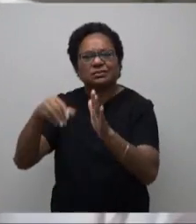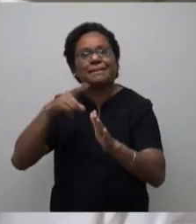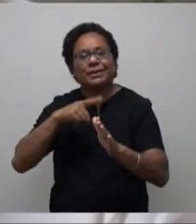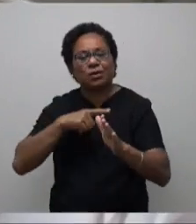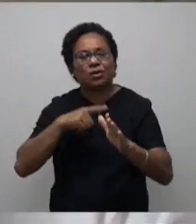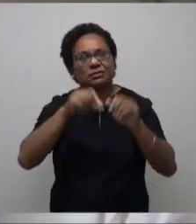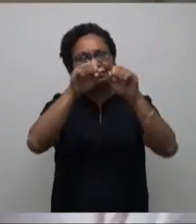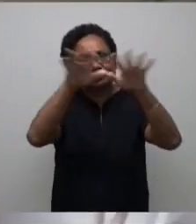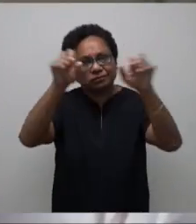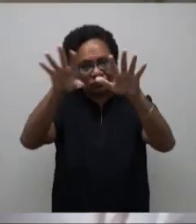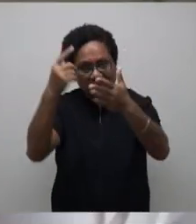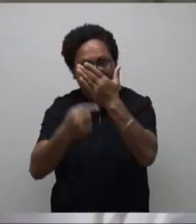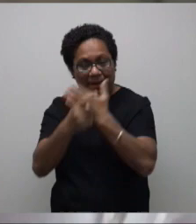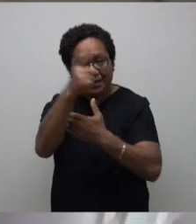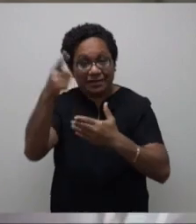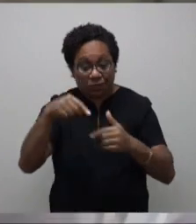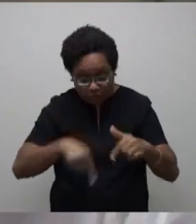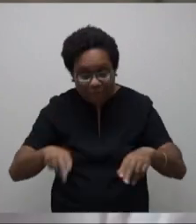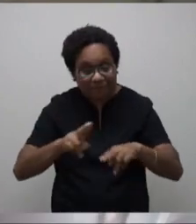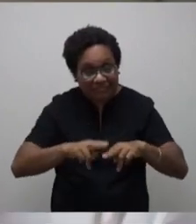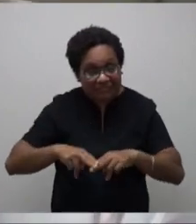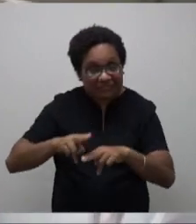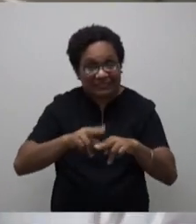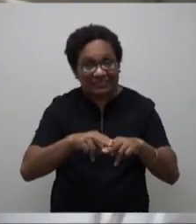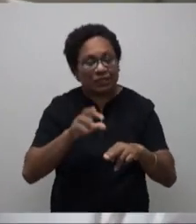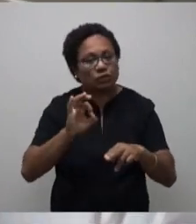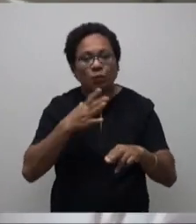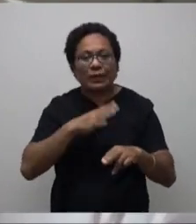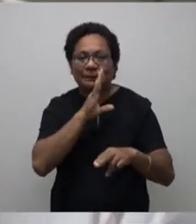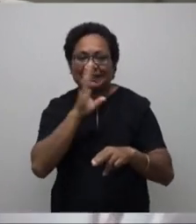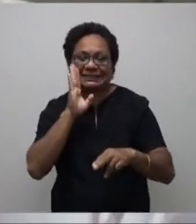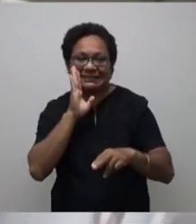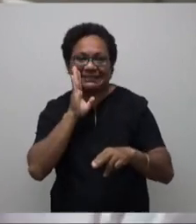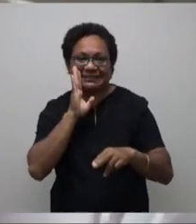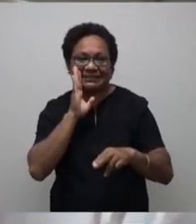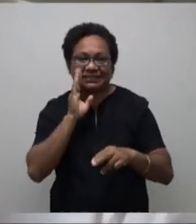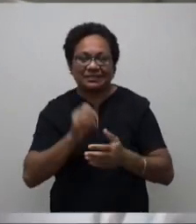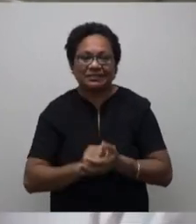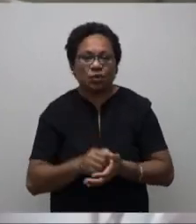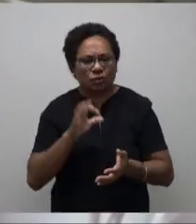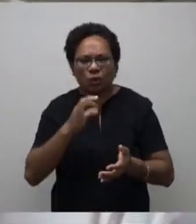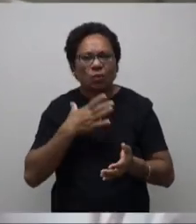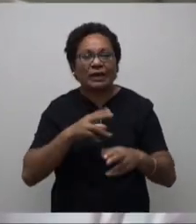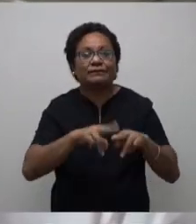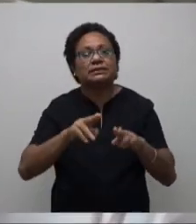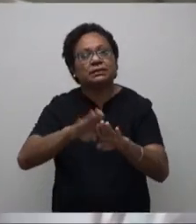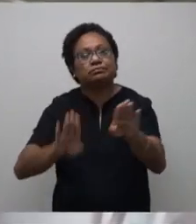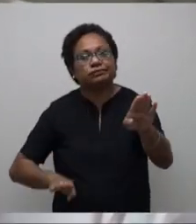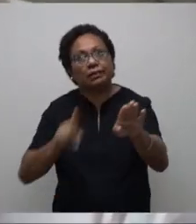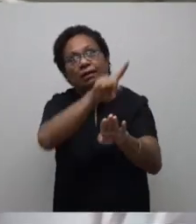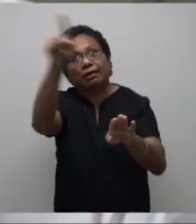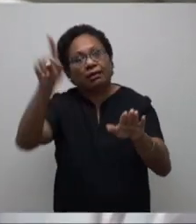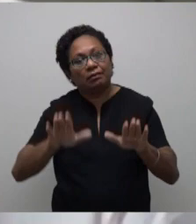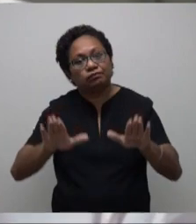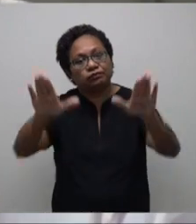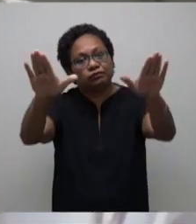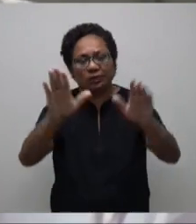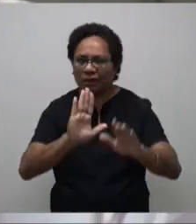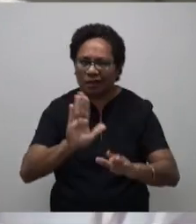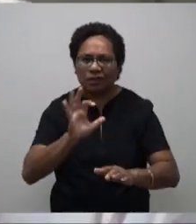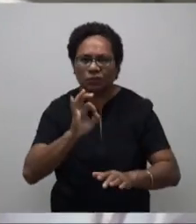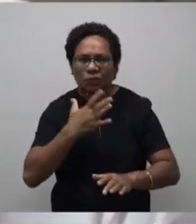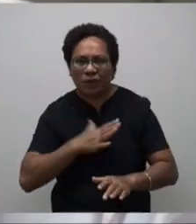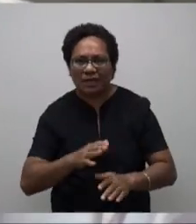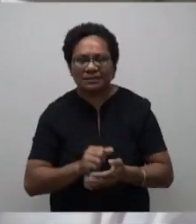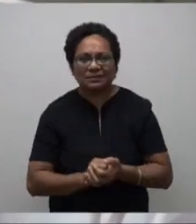Fiji must join them. We cannot leave ourselves vulnerable. We cannot leave ourselves behind. We cannot leave ourselves stuck